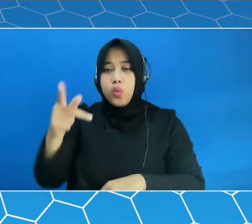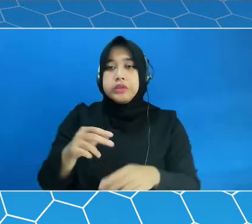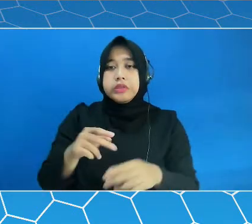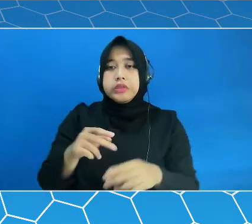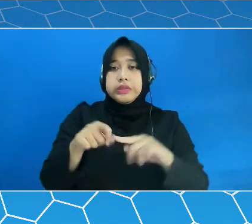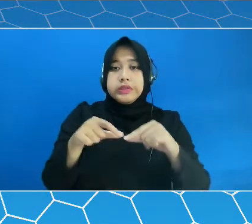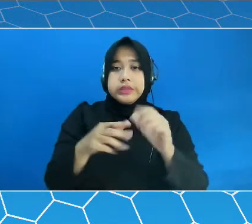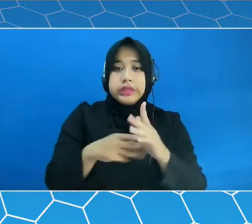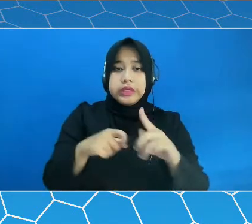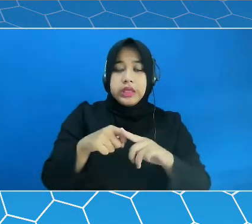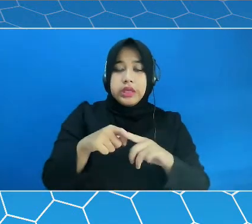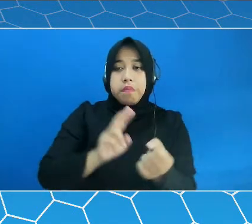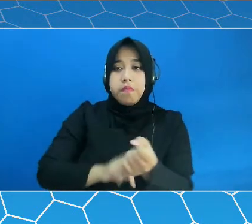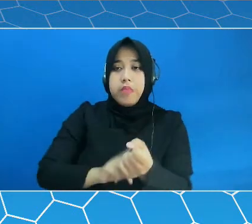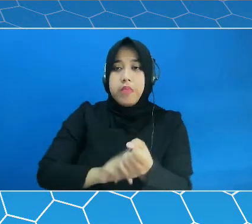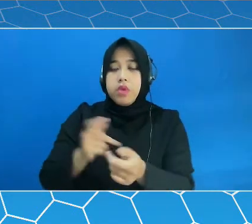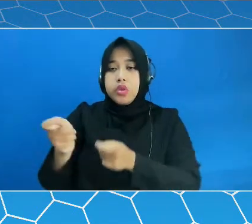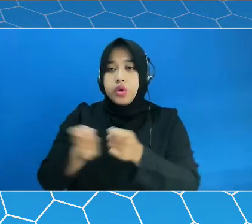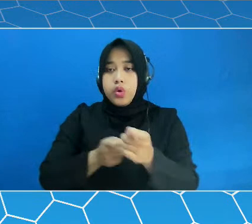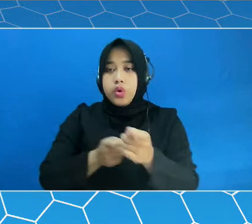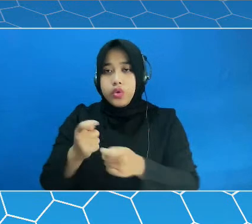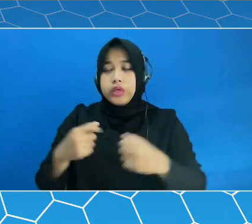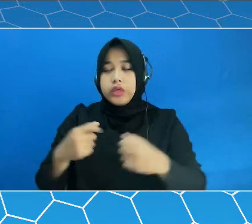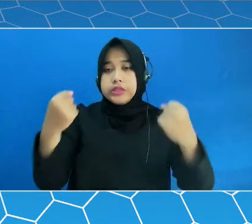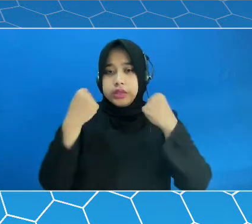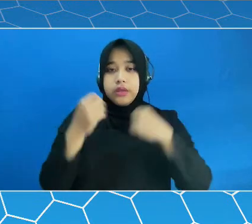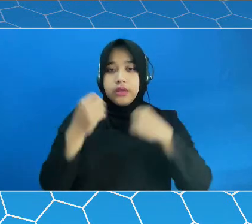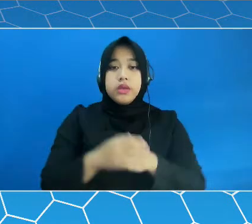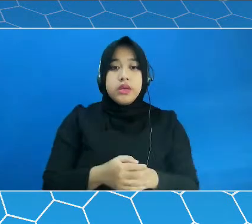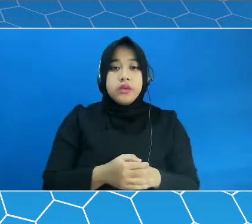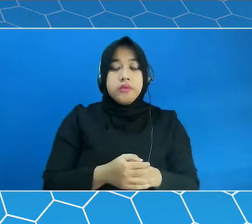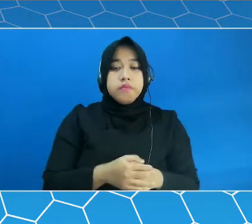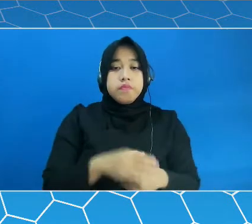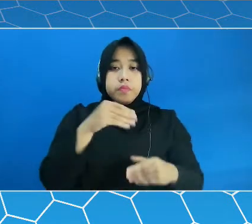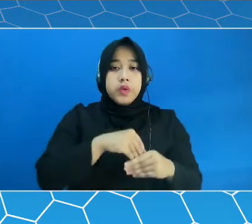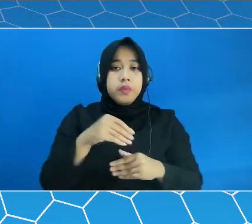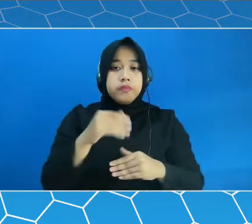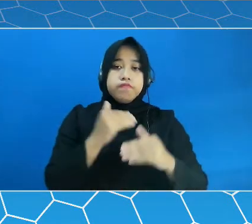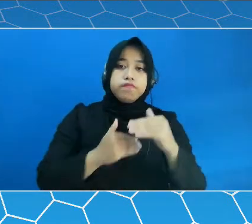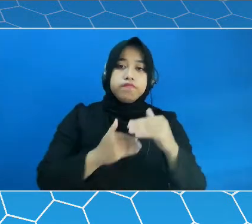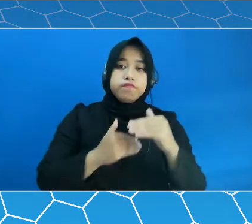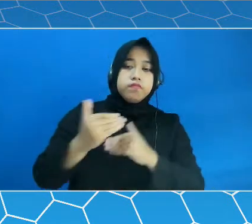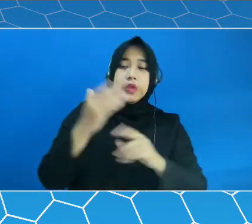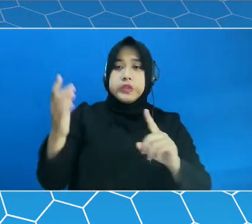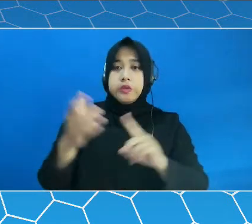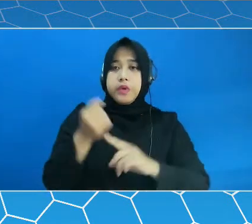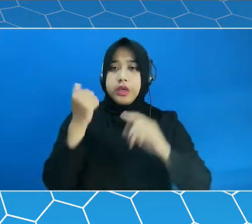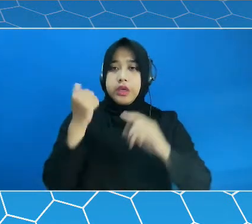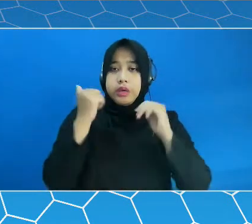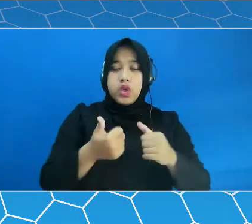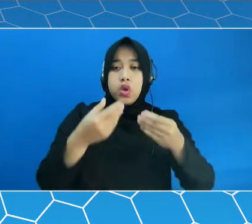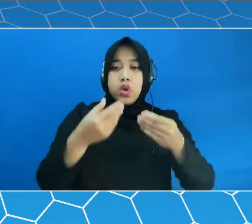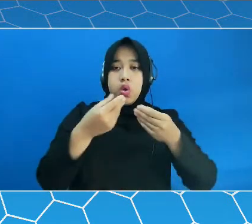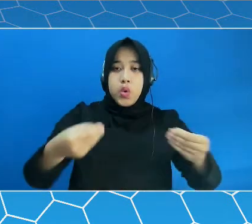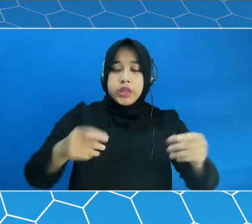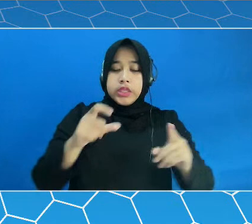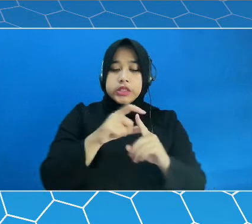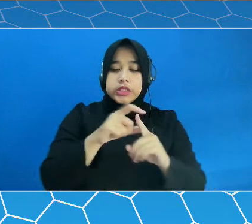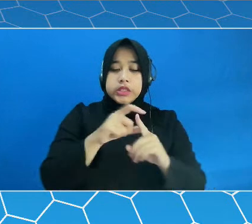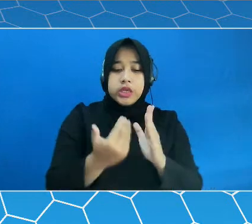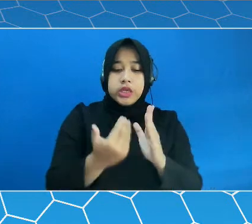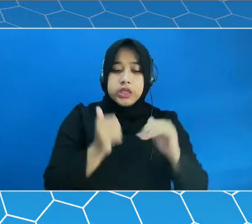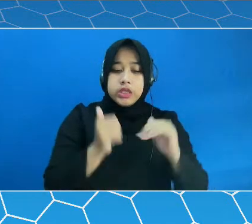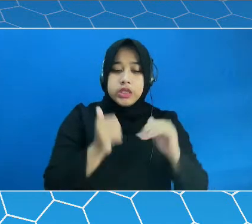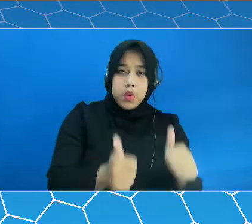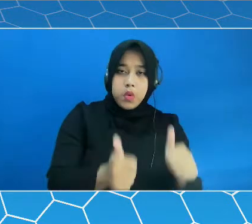allowed for insightful analysis to be performed, which can inform on near real time on the patient